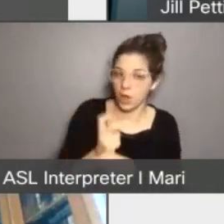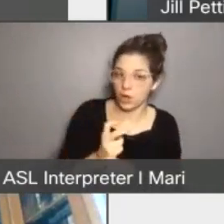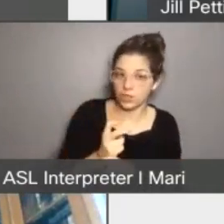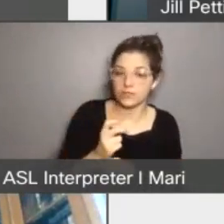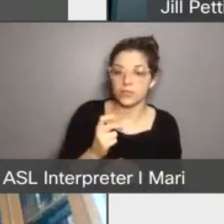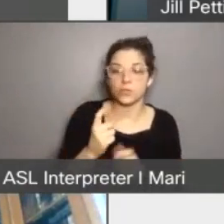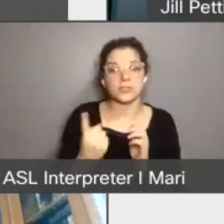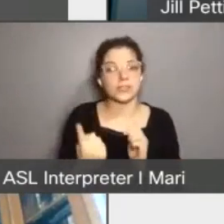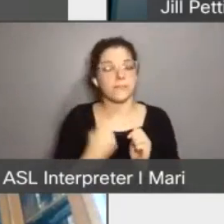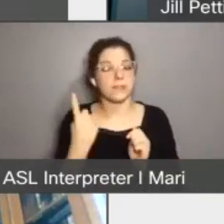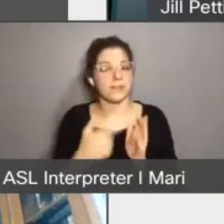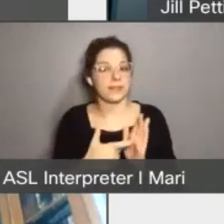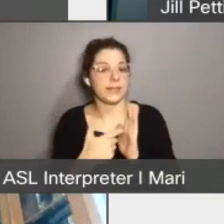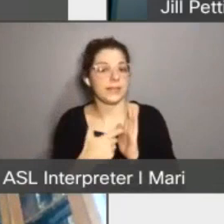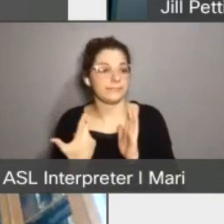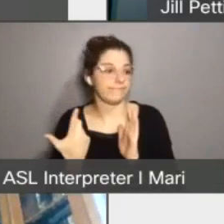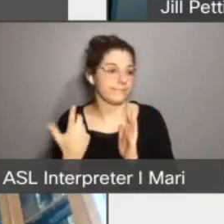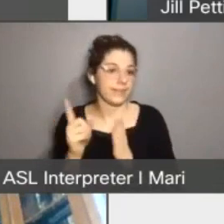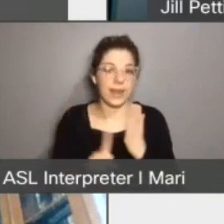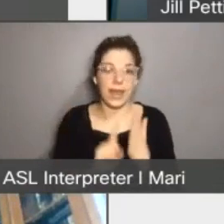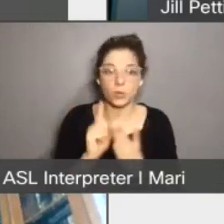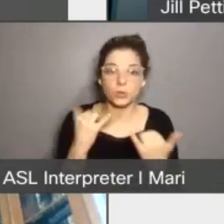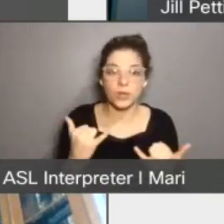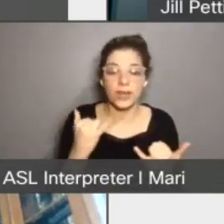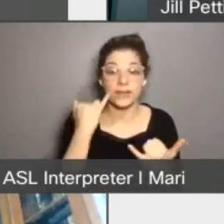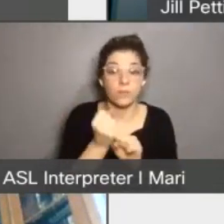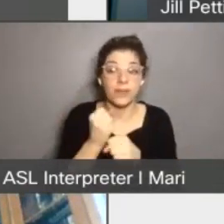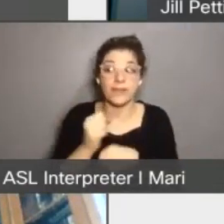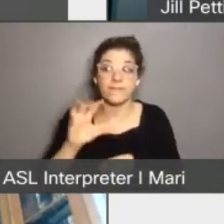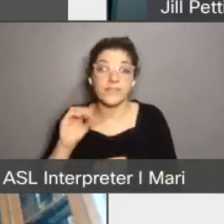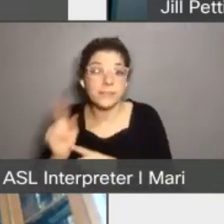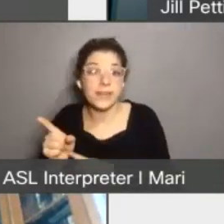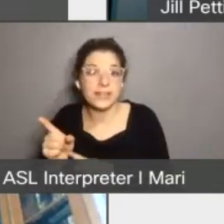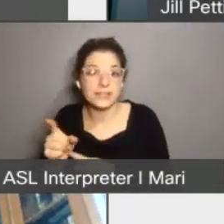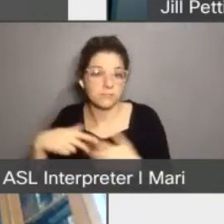So something that takes an hour today, if you can make it take 50 minutes